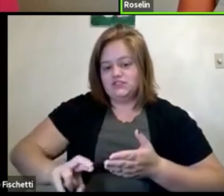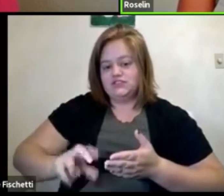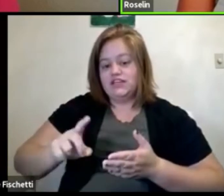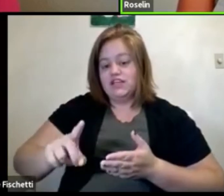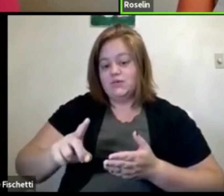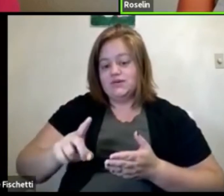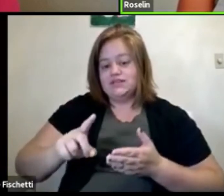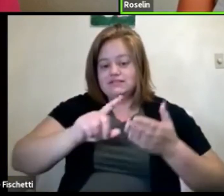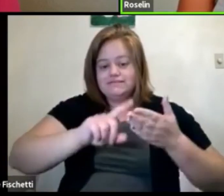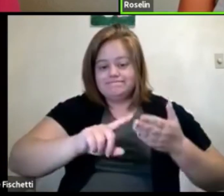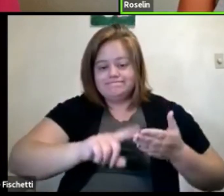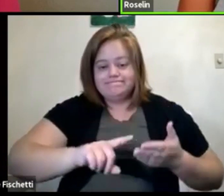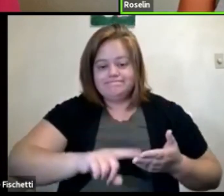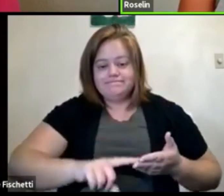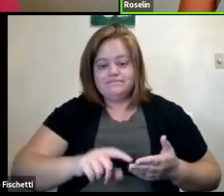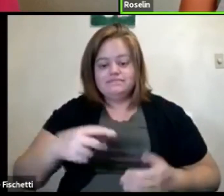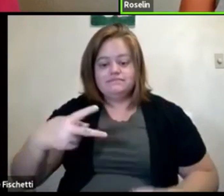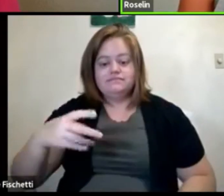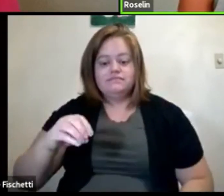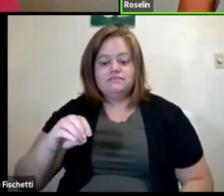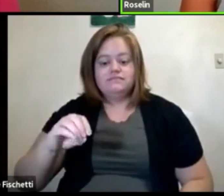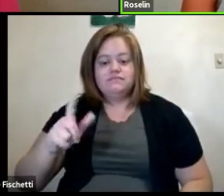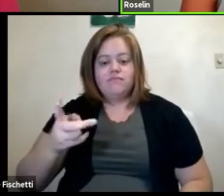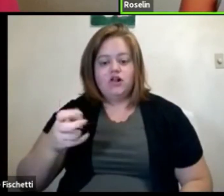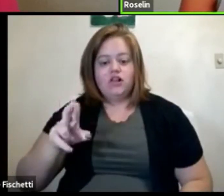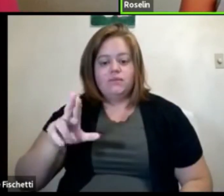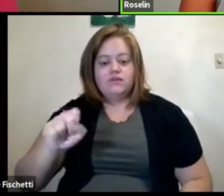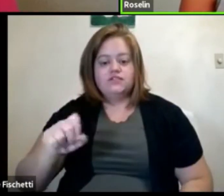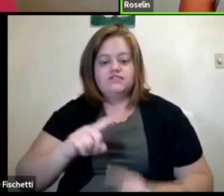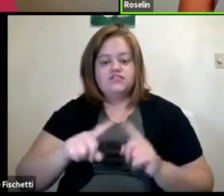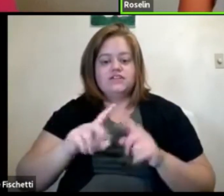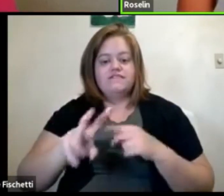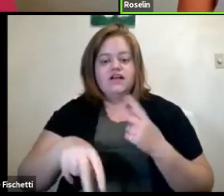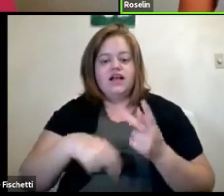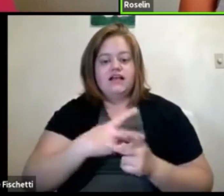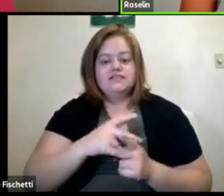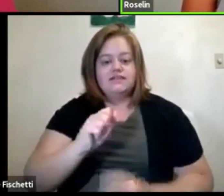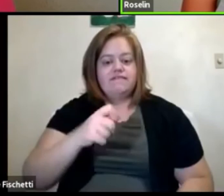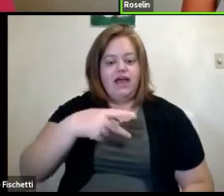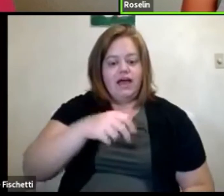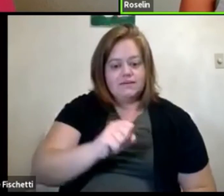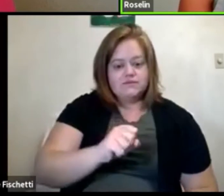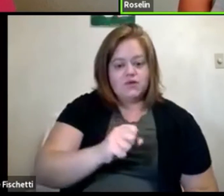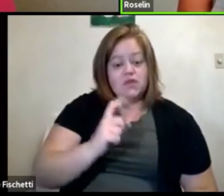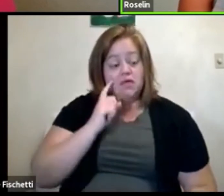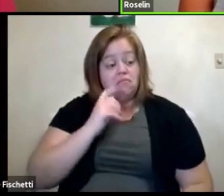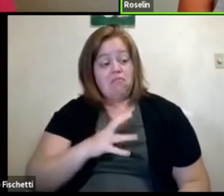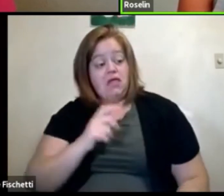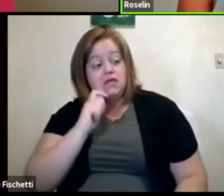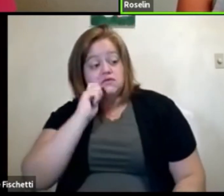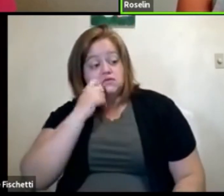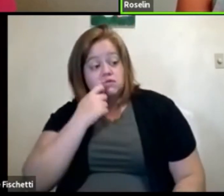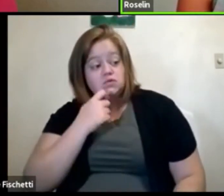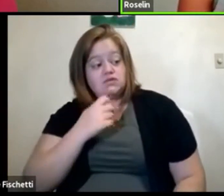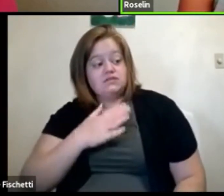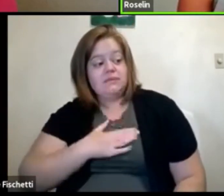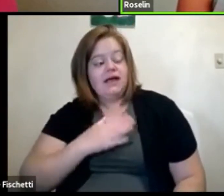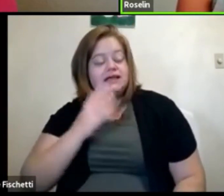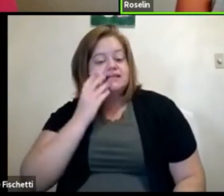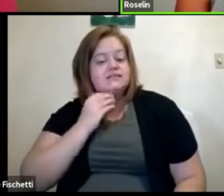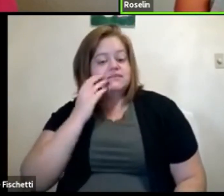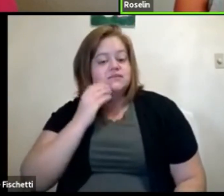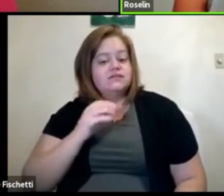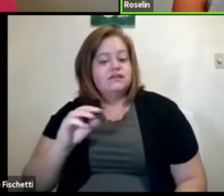investigating polymers for different types of applications. And I was like, oh, that's super cool, because I had my experience at